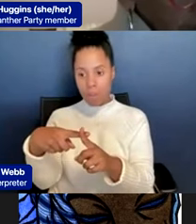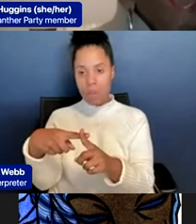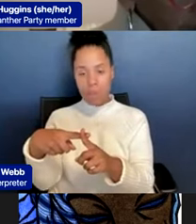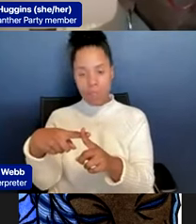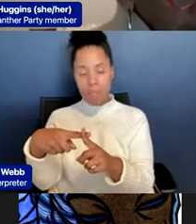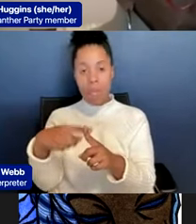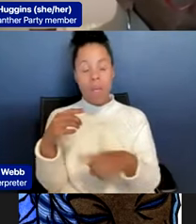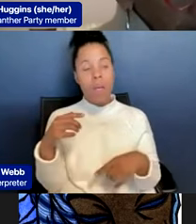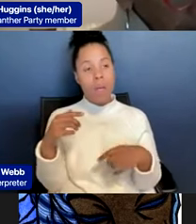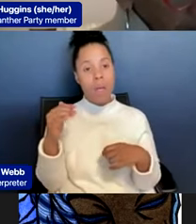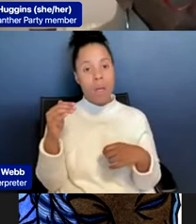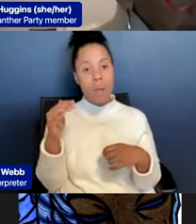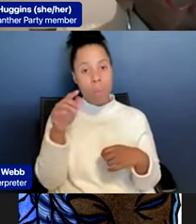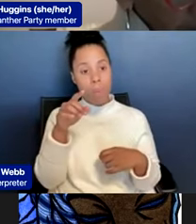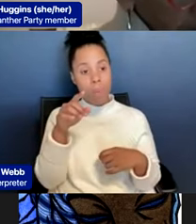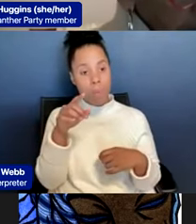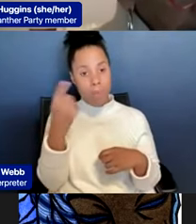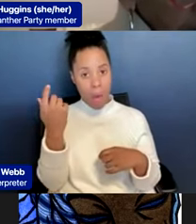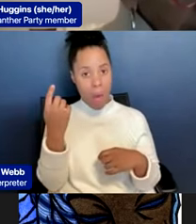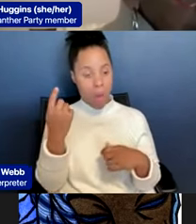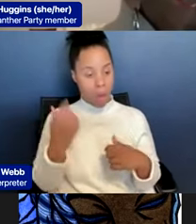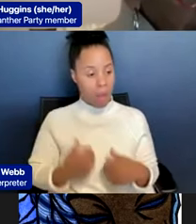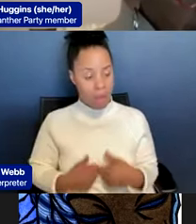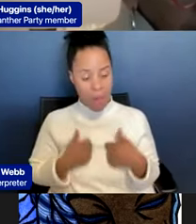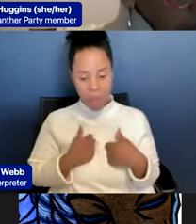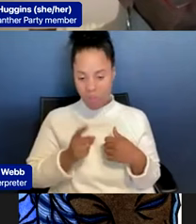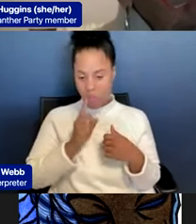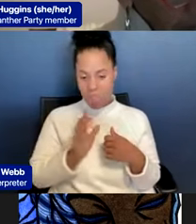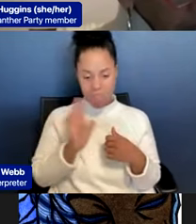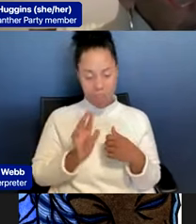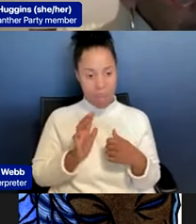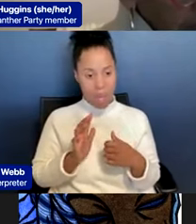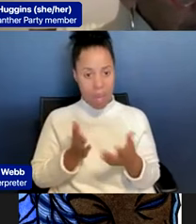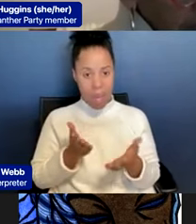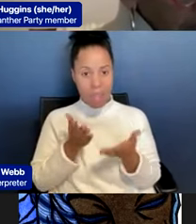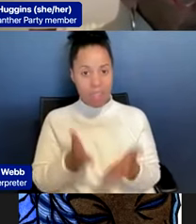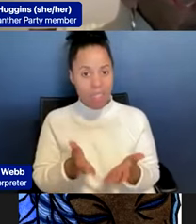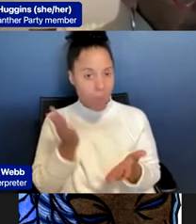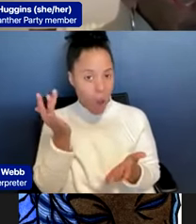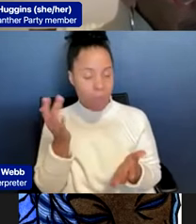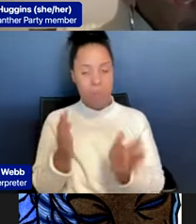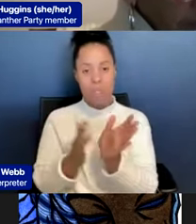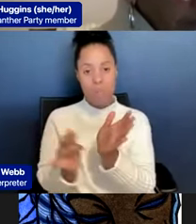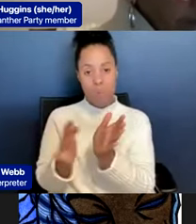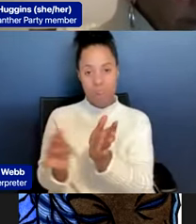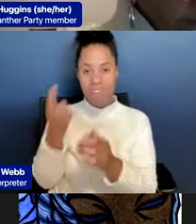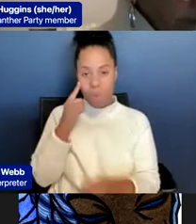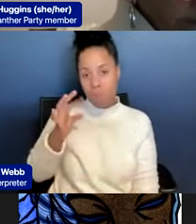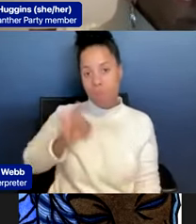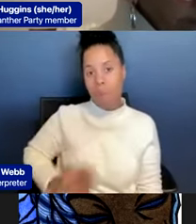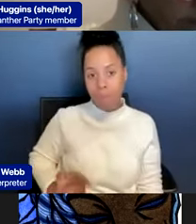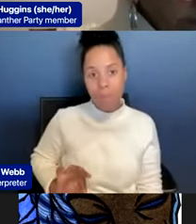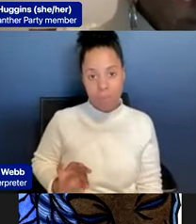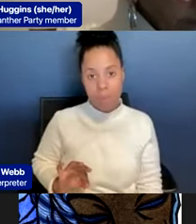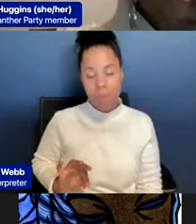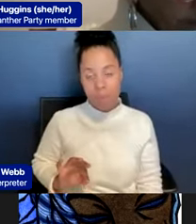Black life simply exists to be exploited for super profits. The